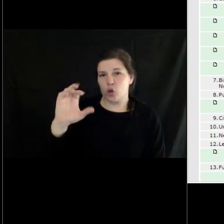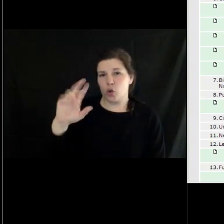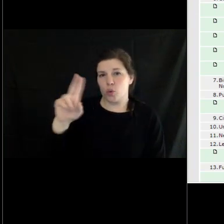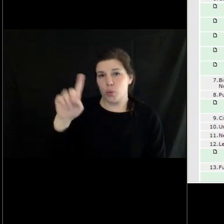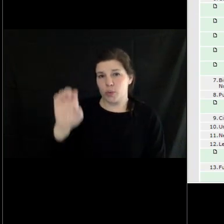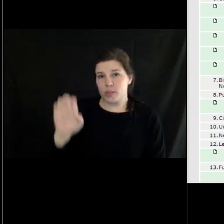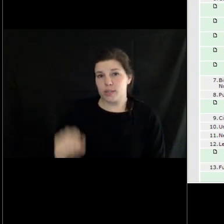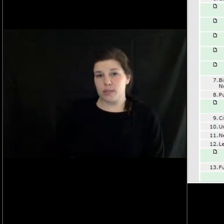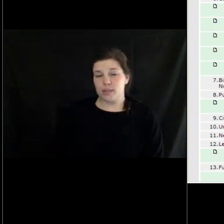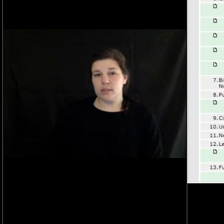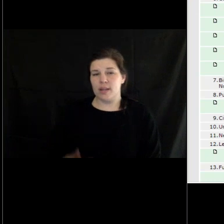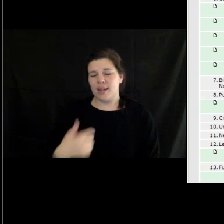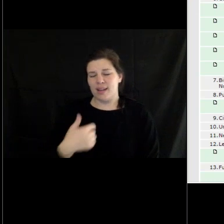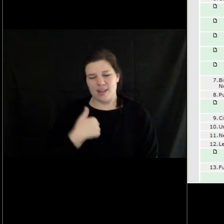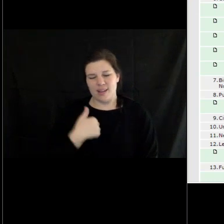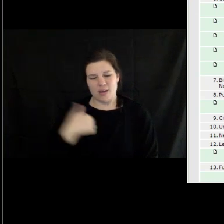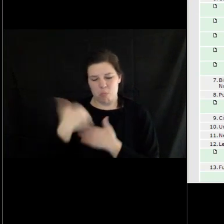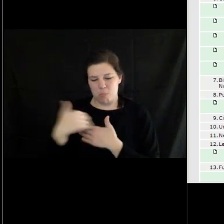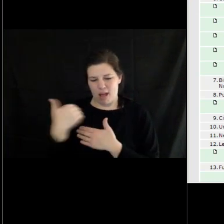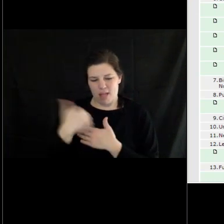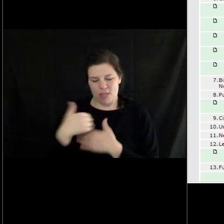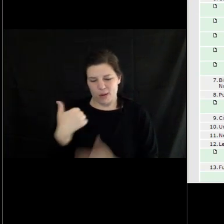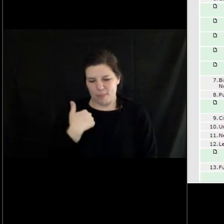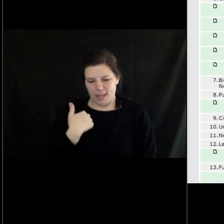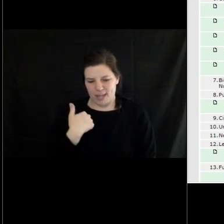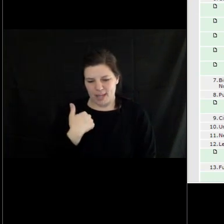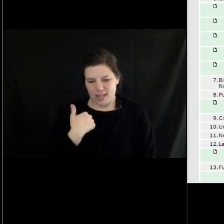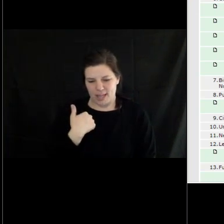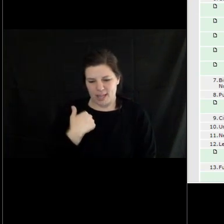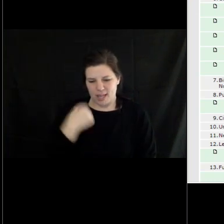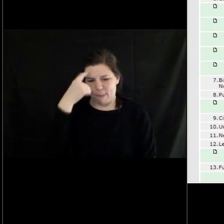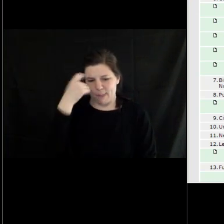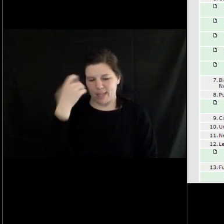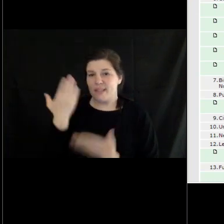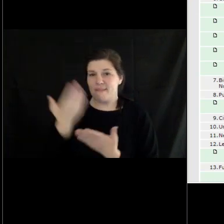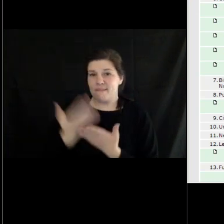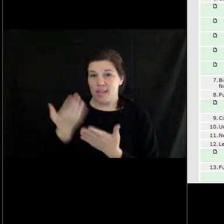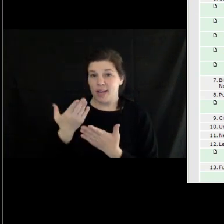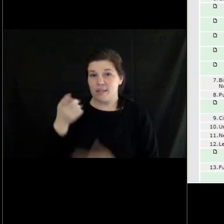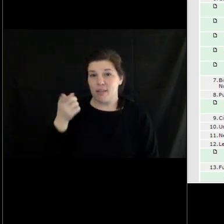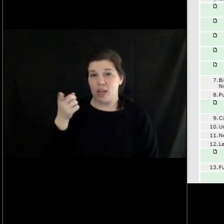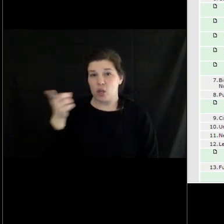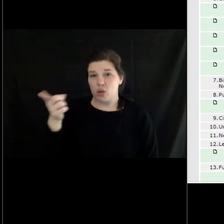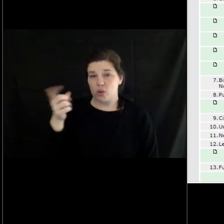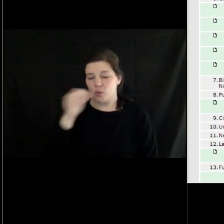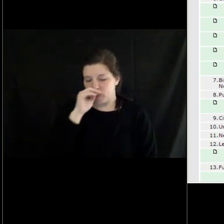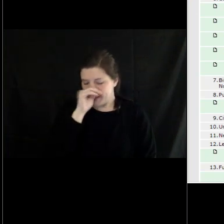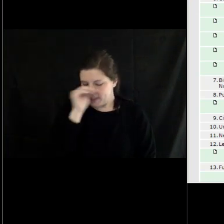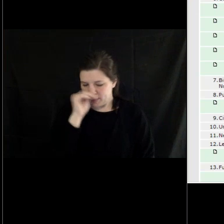I was really bothered by the fact that you